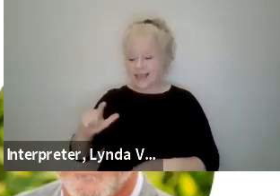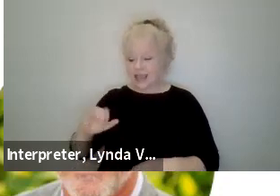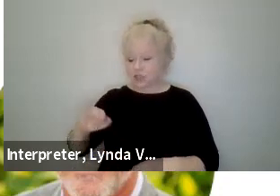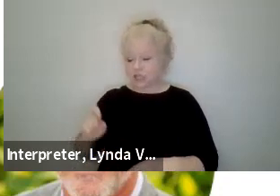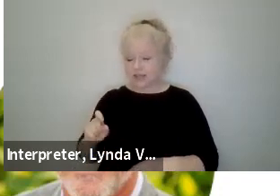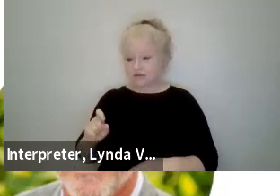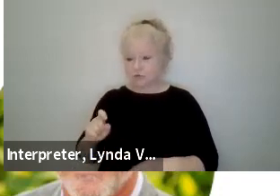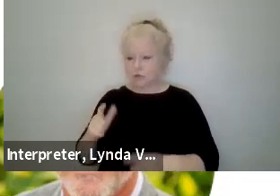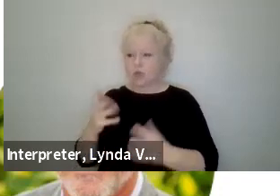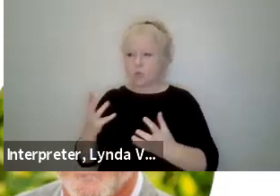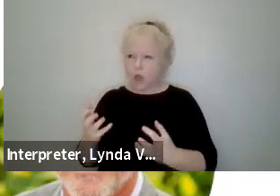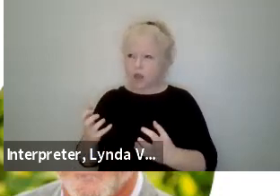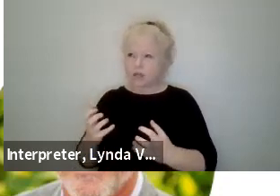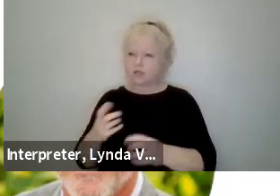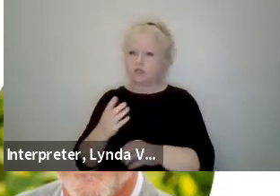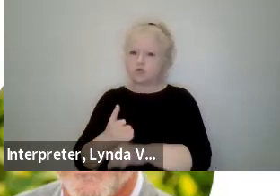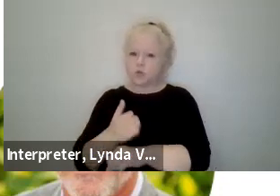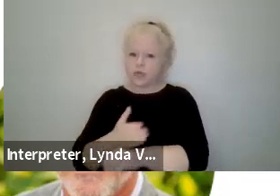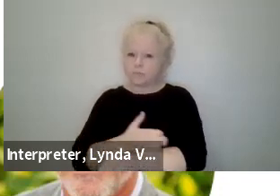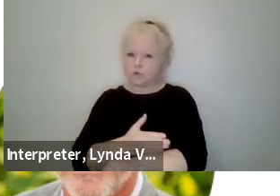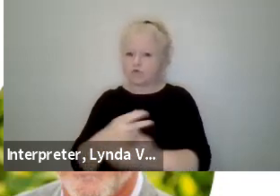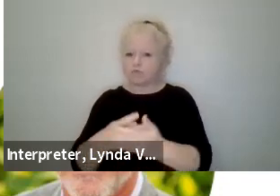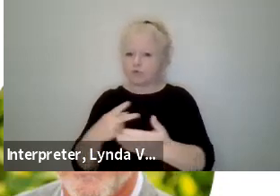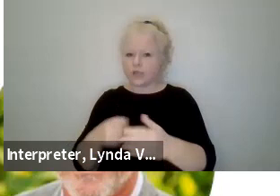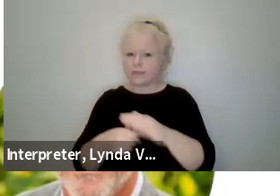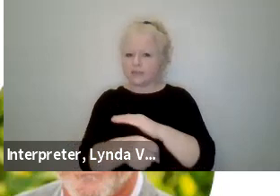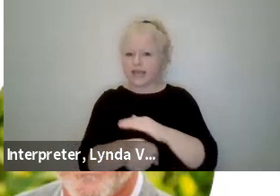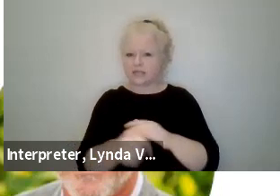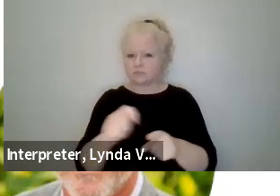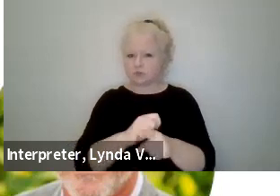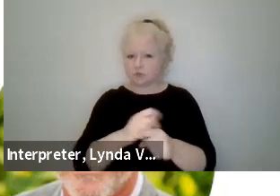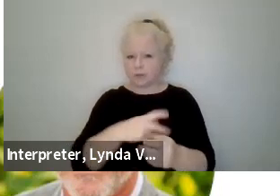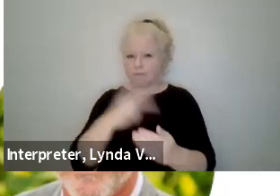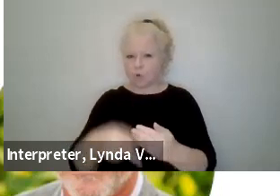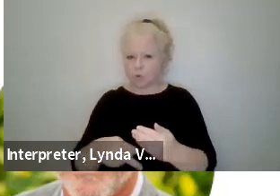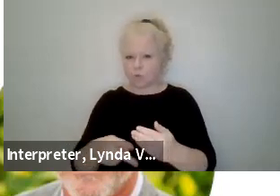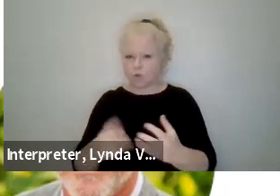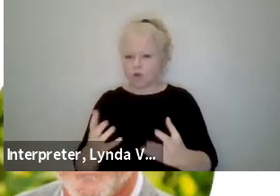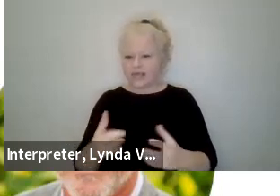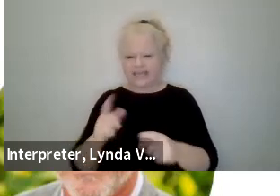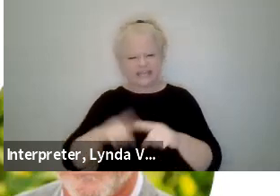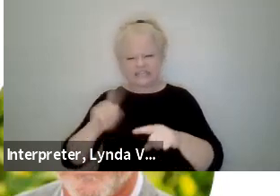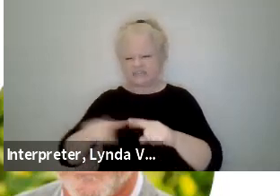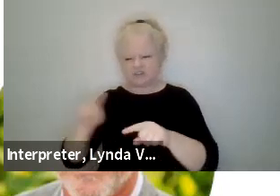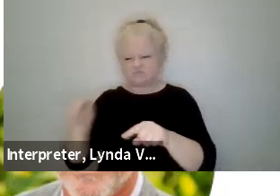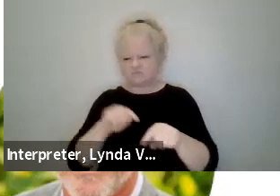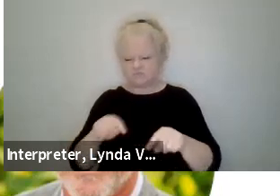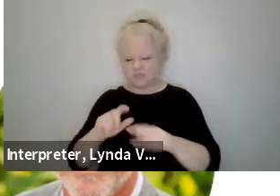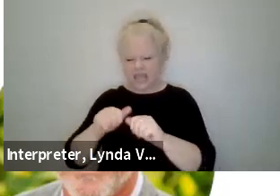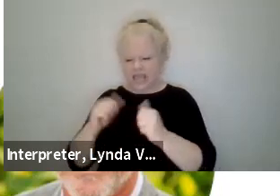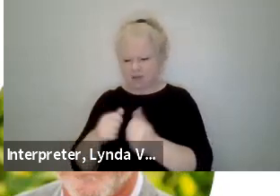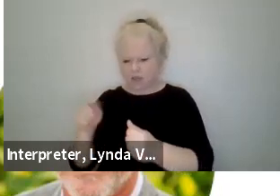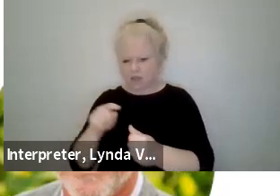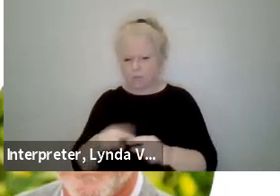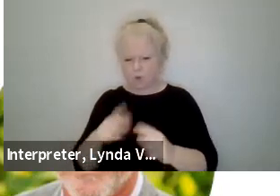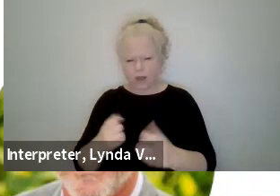to improve our pre-placement training program. We wanted to do it in a lot of different areas, but we really wanted